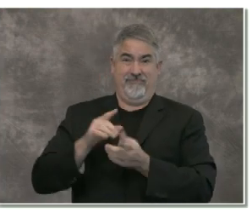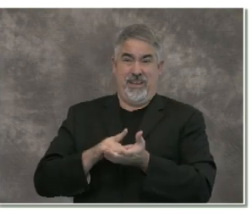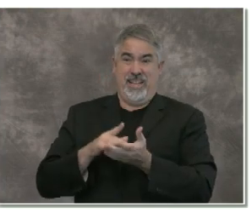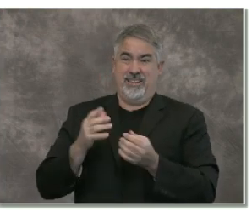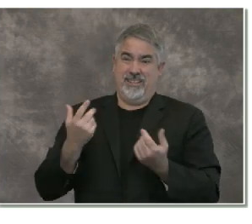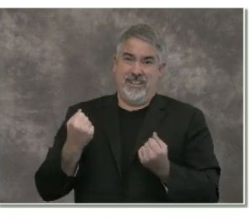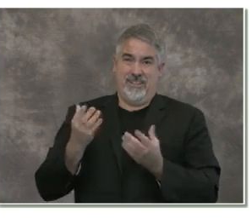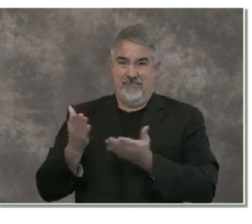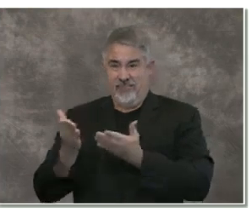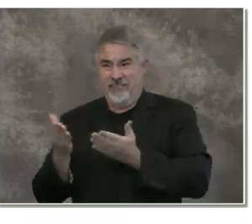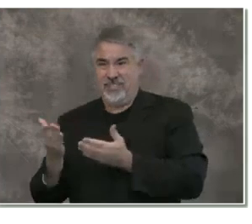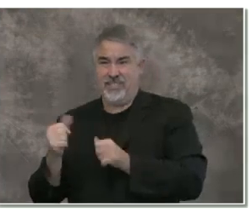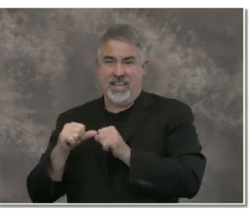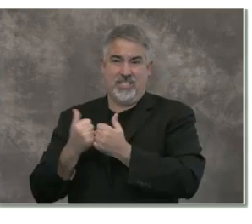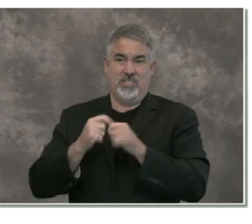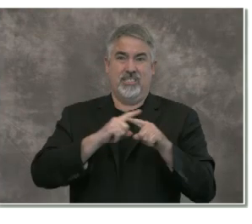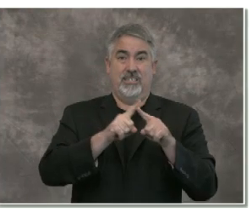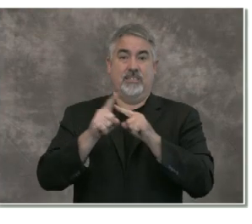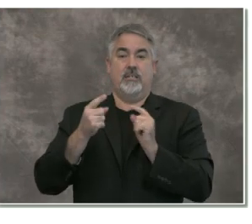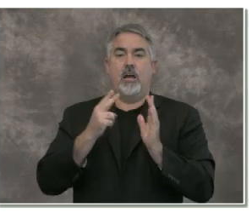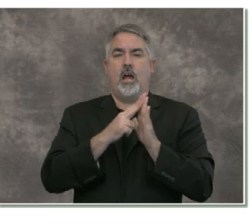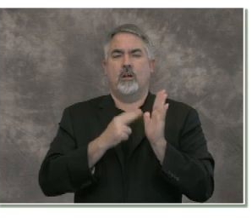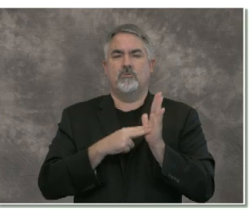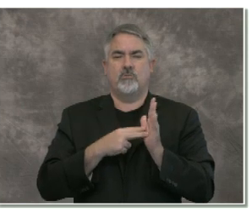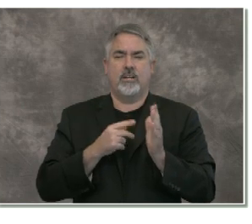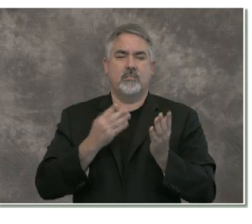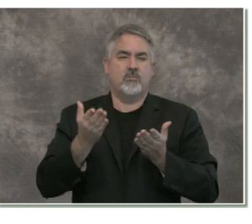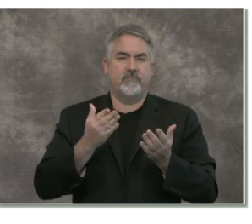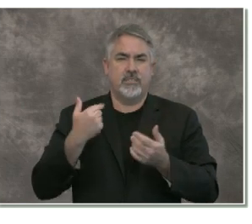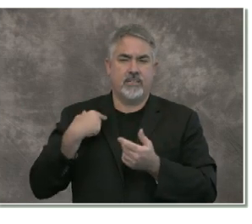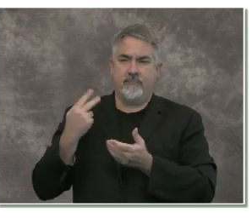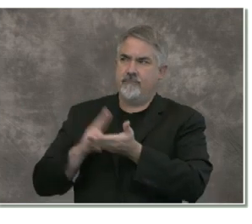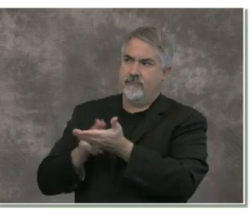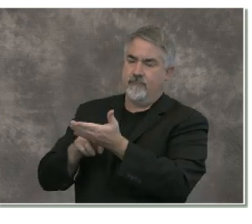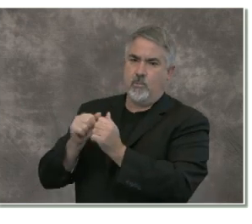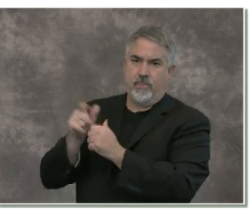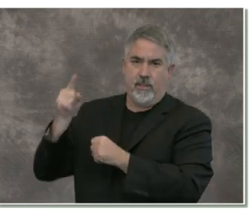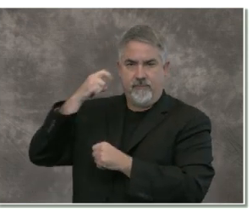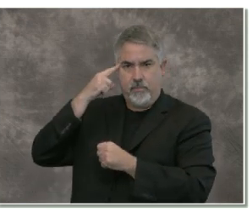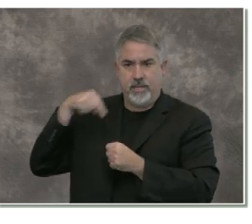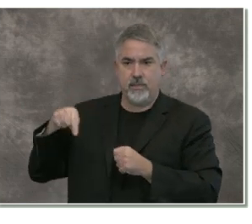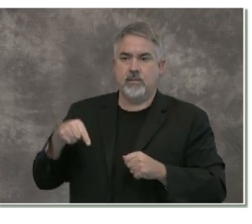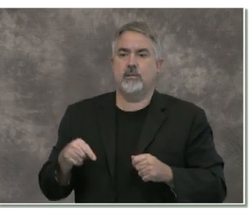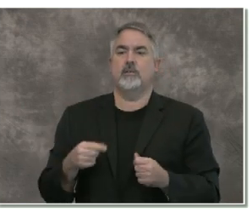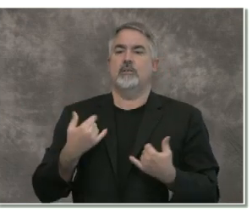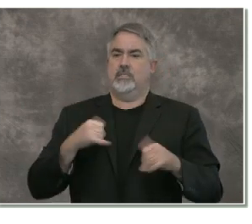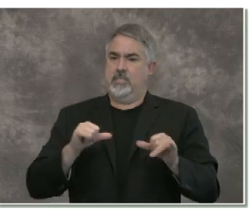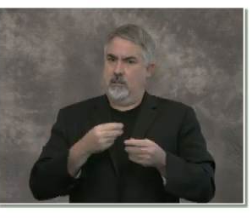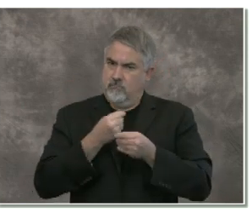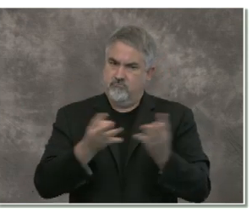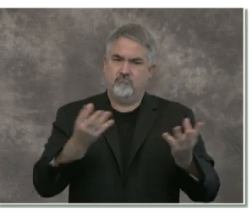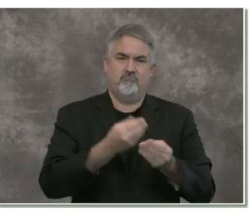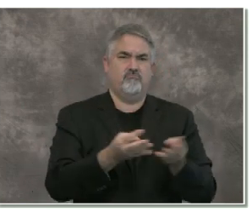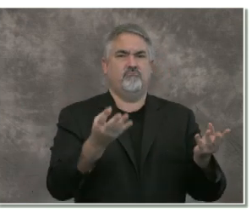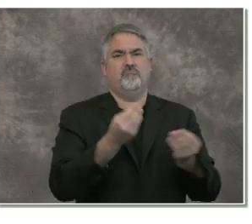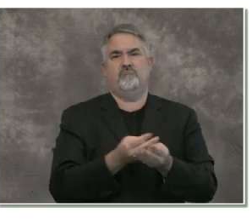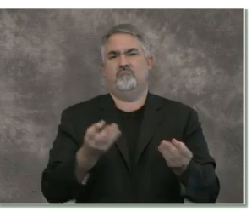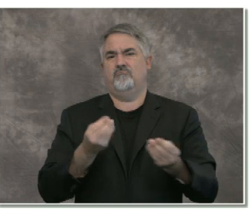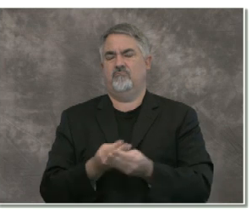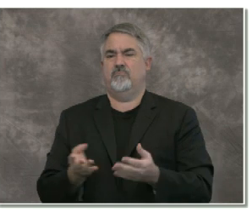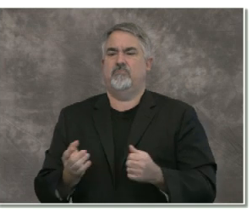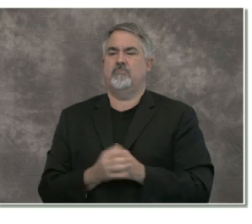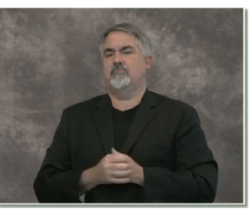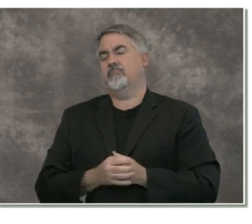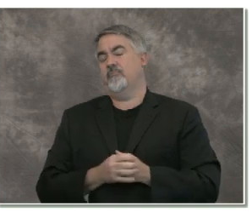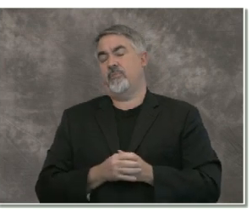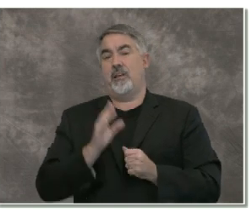agency and its contract service providers have stepped up to provide essential public health and social services, especially for